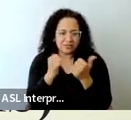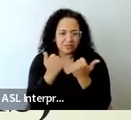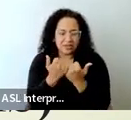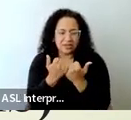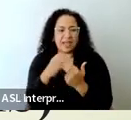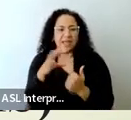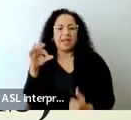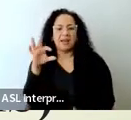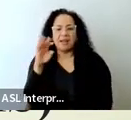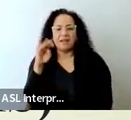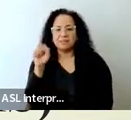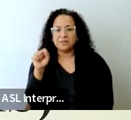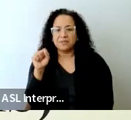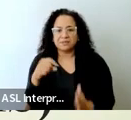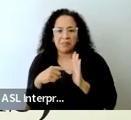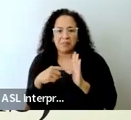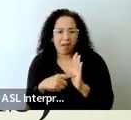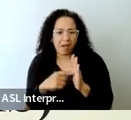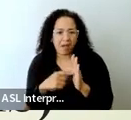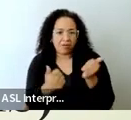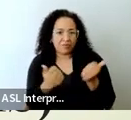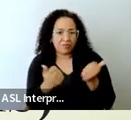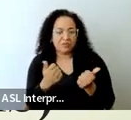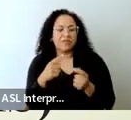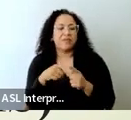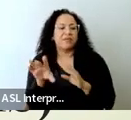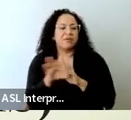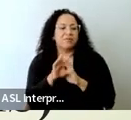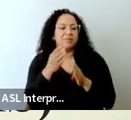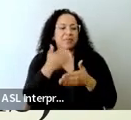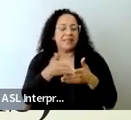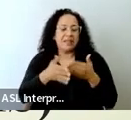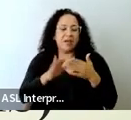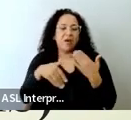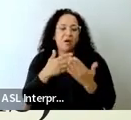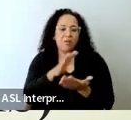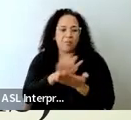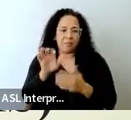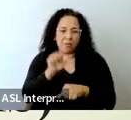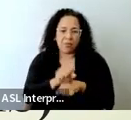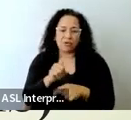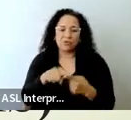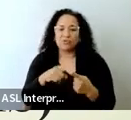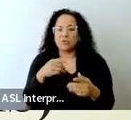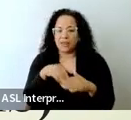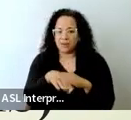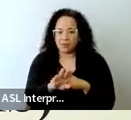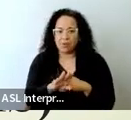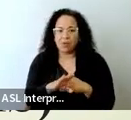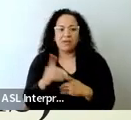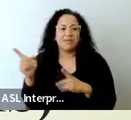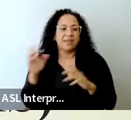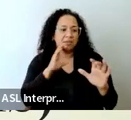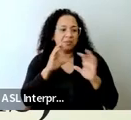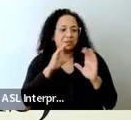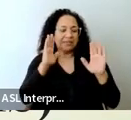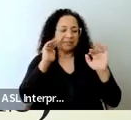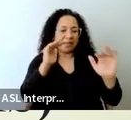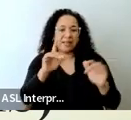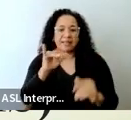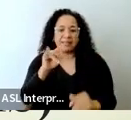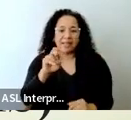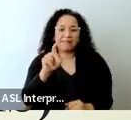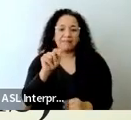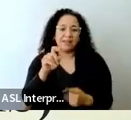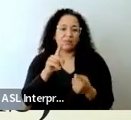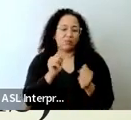and FMS model, and they complete all the necessary paperwork for enrollment. They communicate expected live date with the regional center.